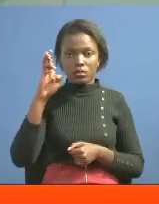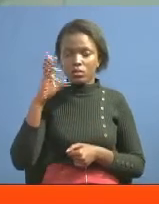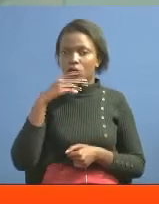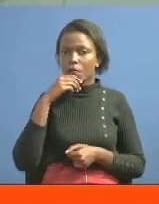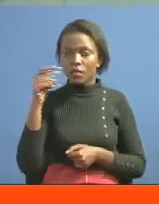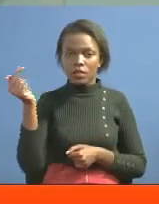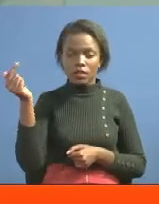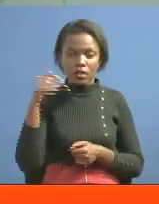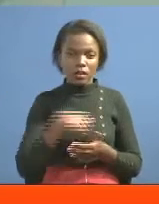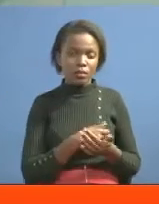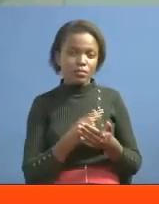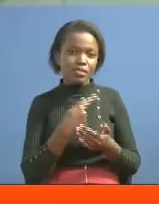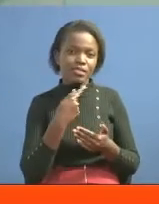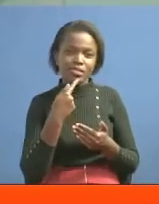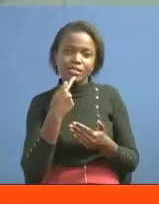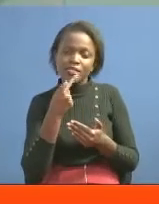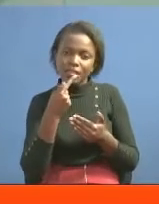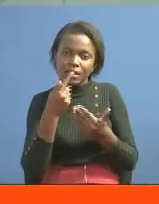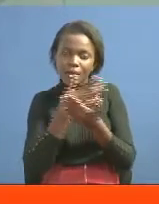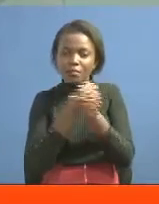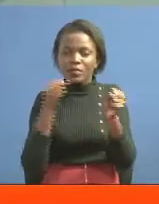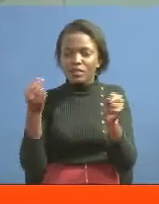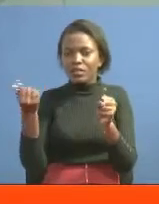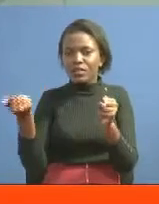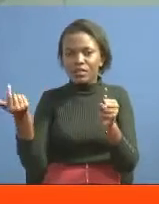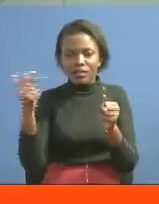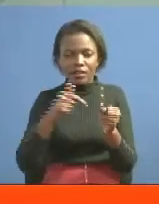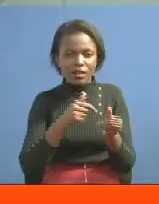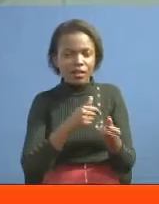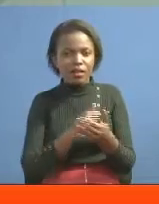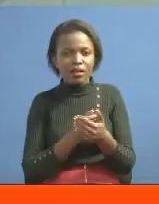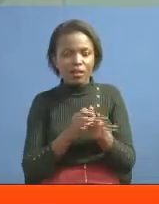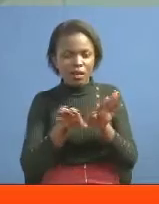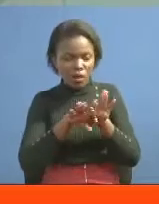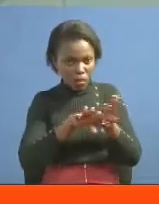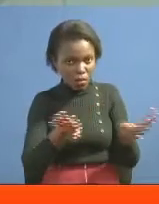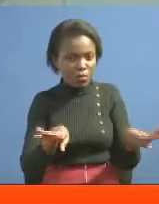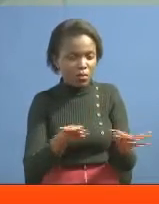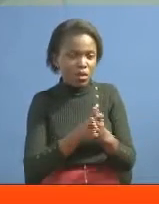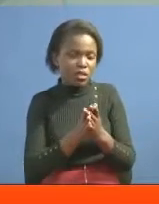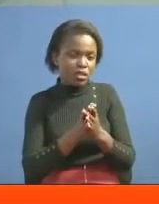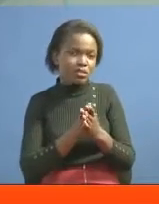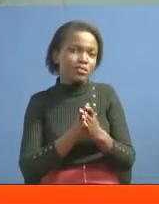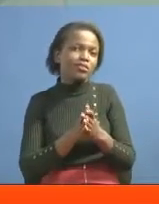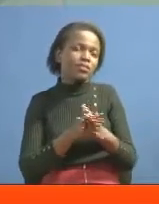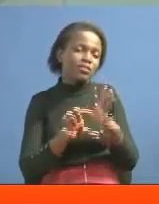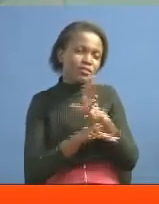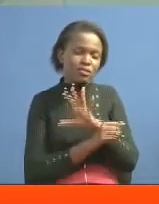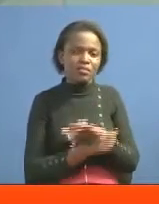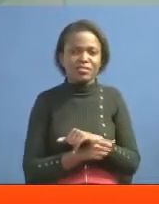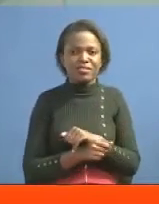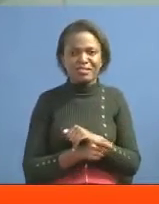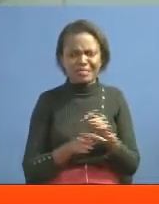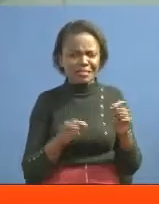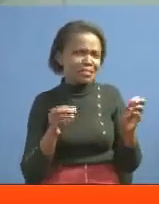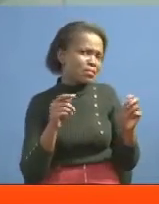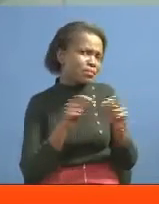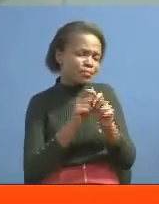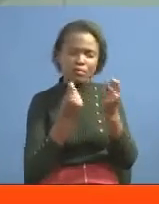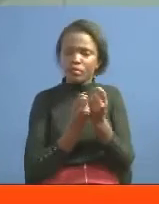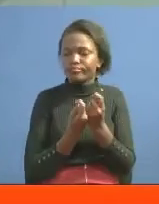president and say, hey, can you open up our country? Because anybody who is doing parties, team building, events, these